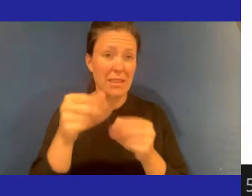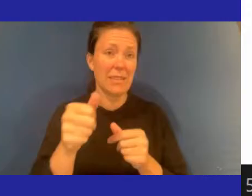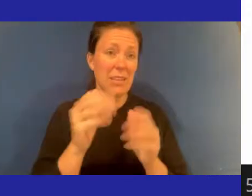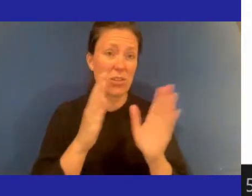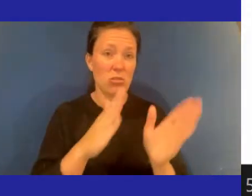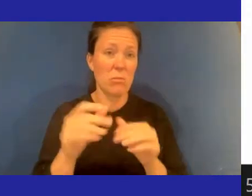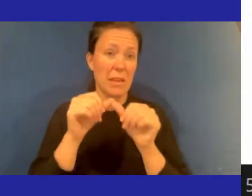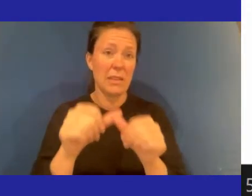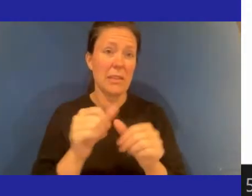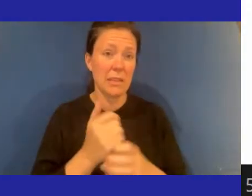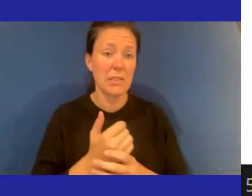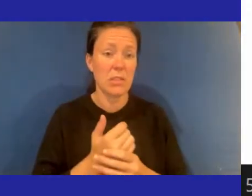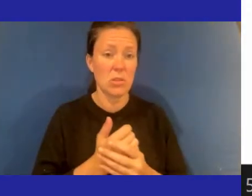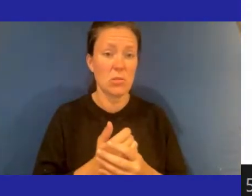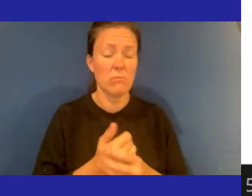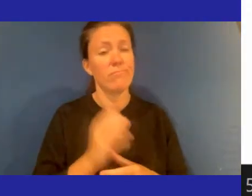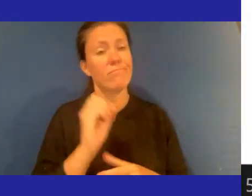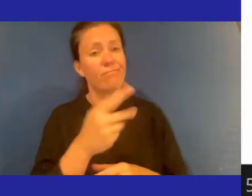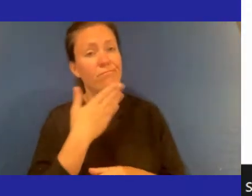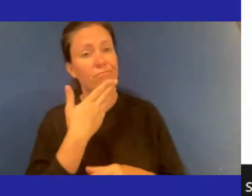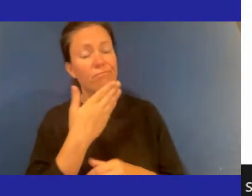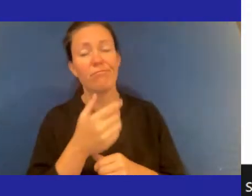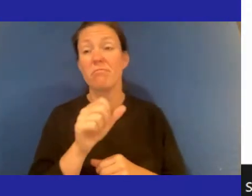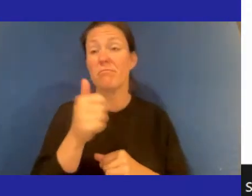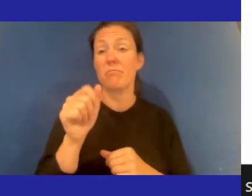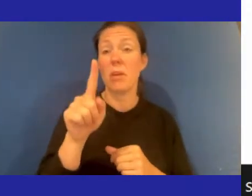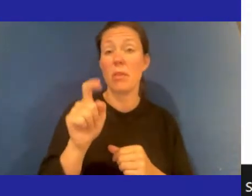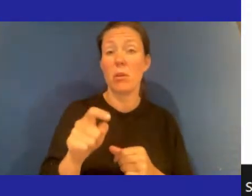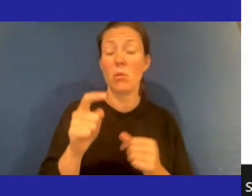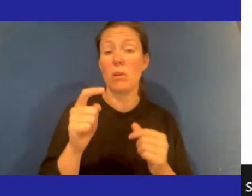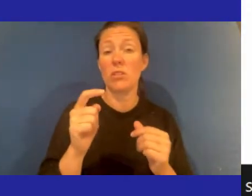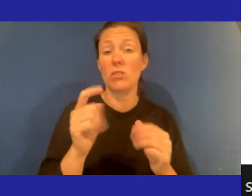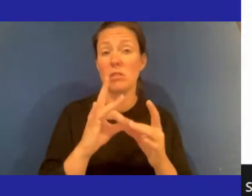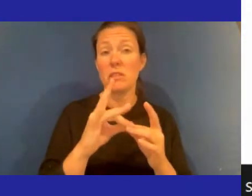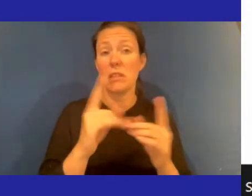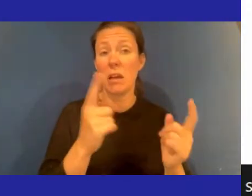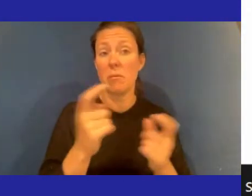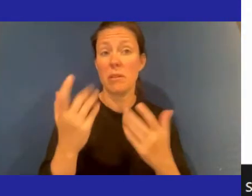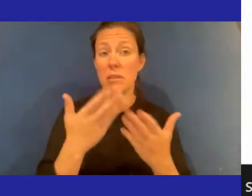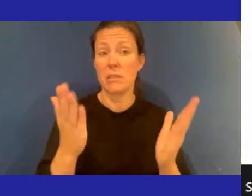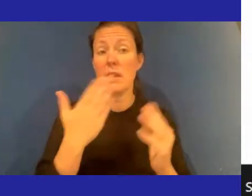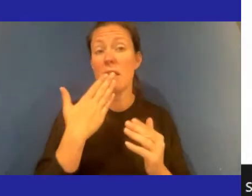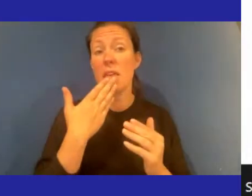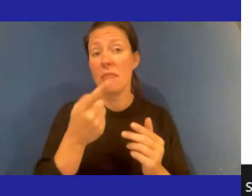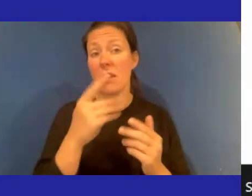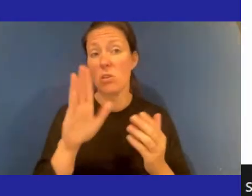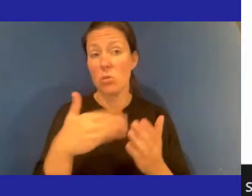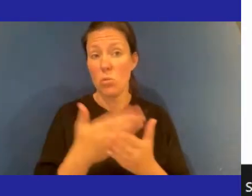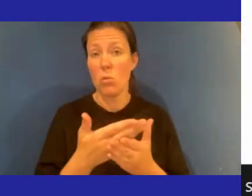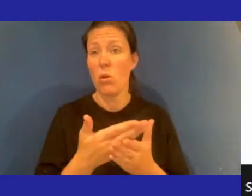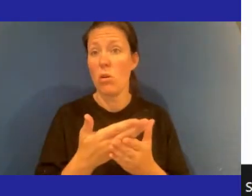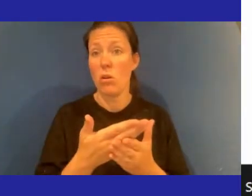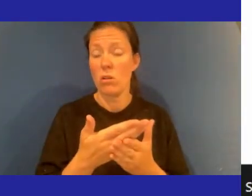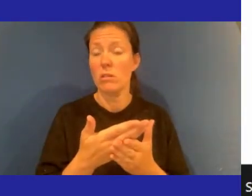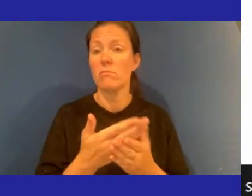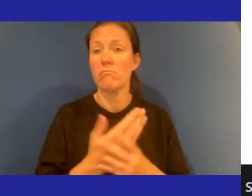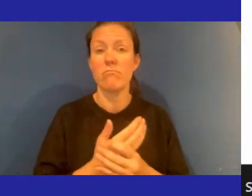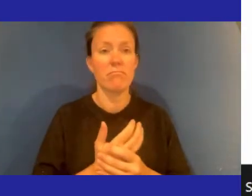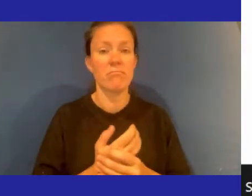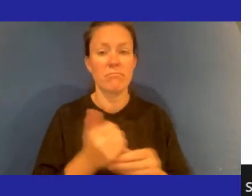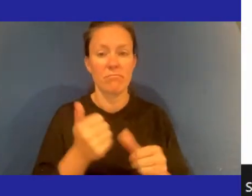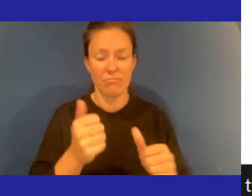first. Great, thank you. Any other questions, comments? Otherwise, thank you all. Appreciate it. Meeting is ended.